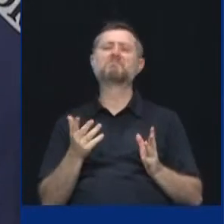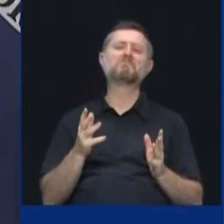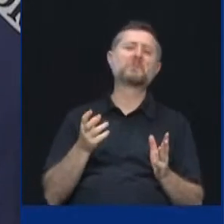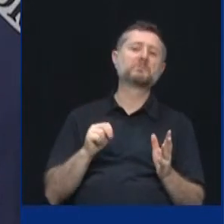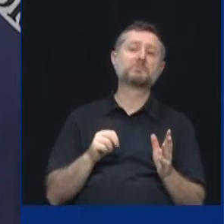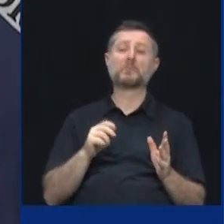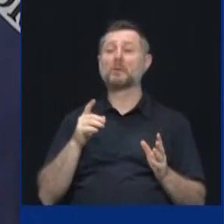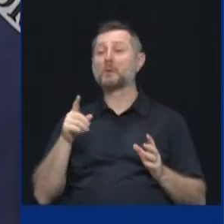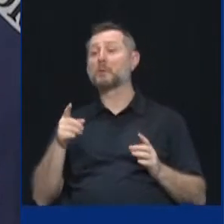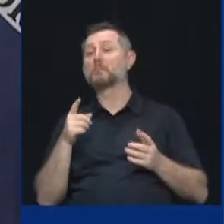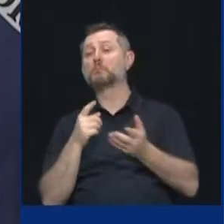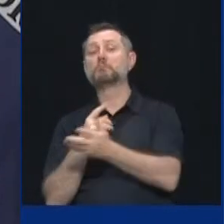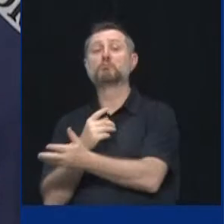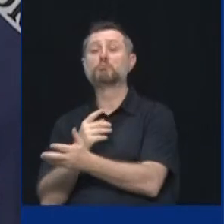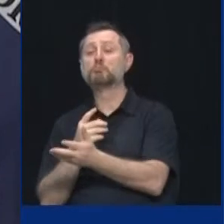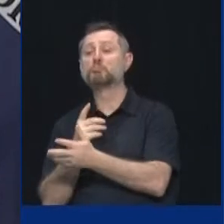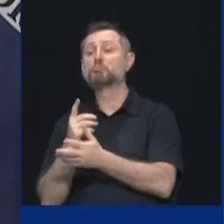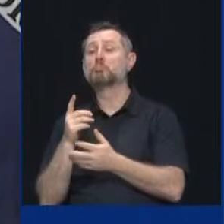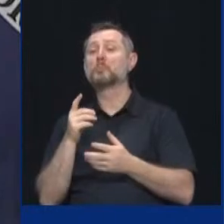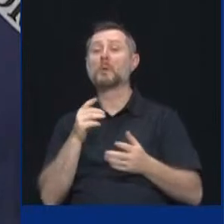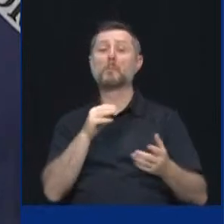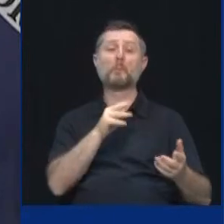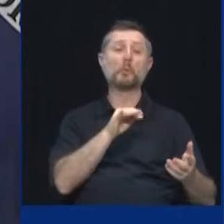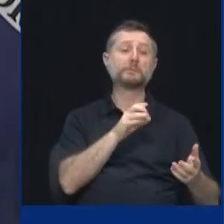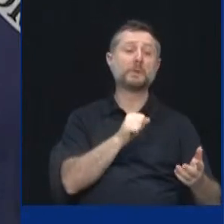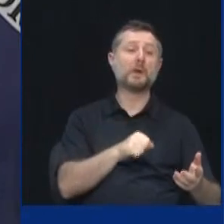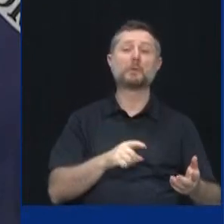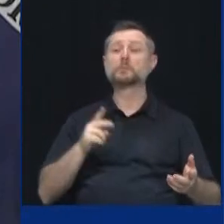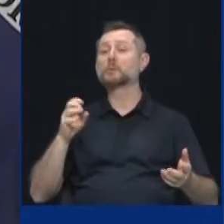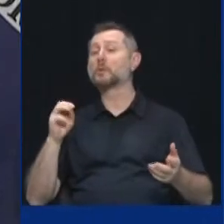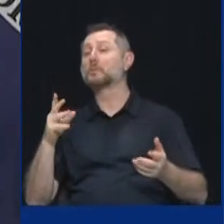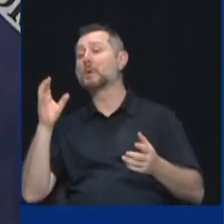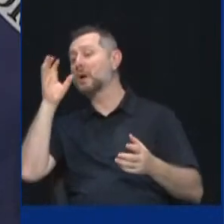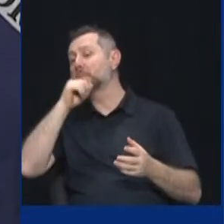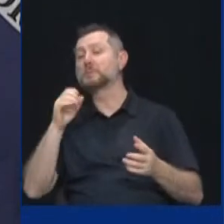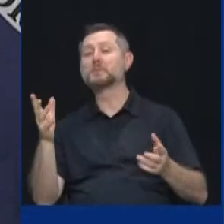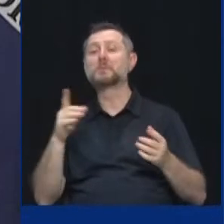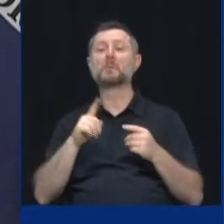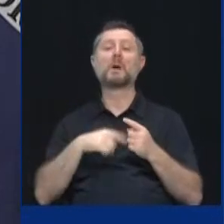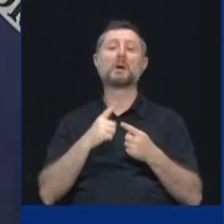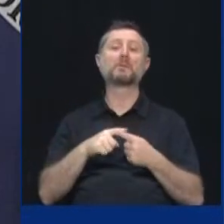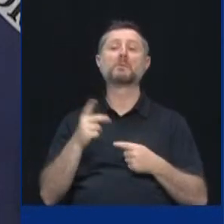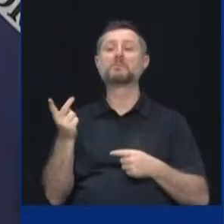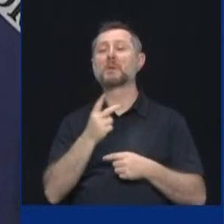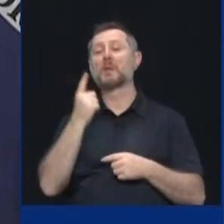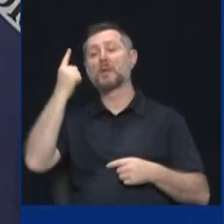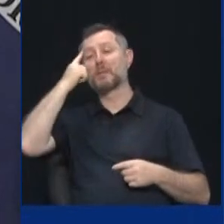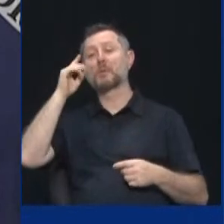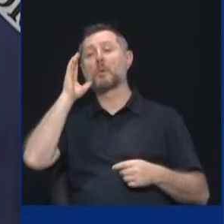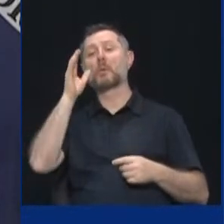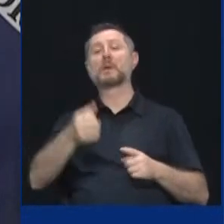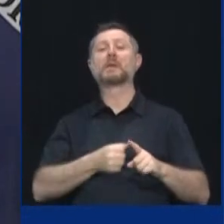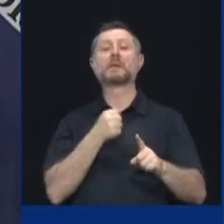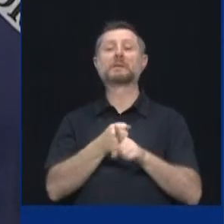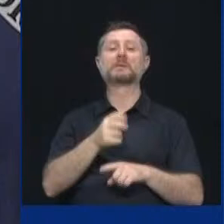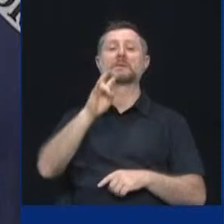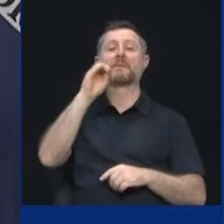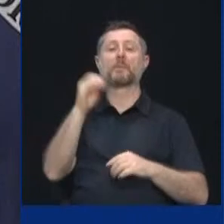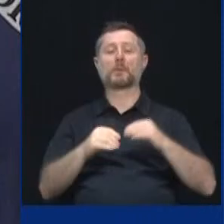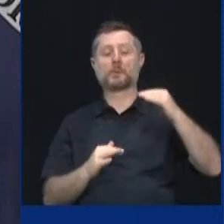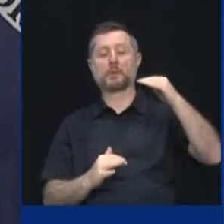Dr. Zucker, Robert Mujica, what day do you think we will hit 70%?